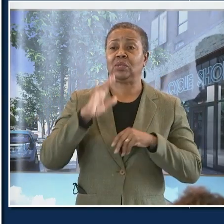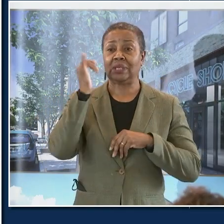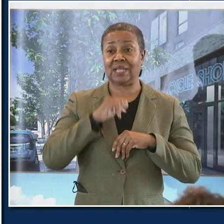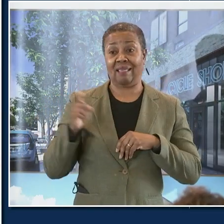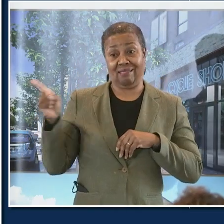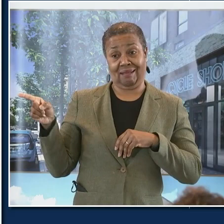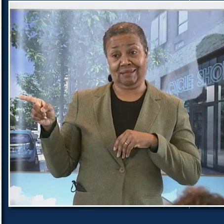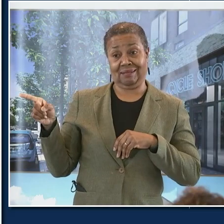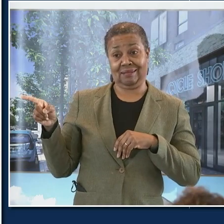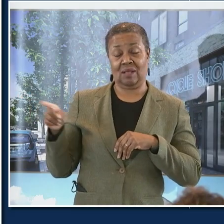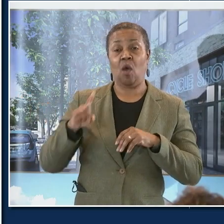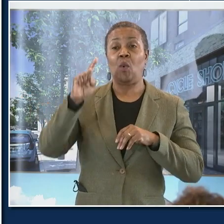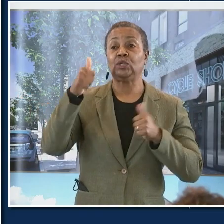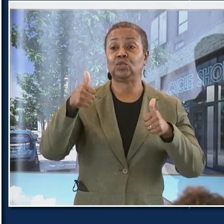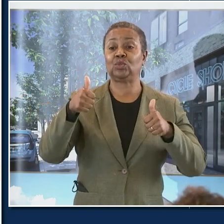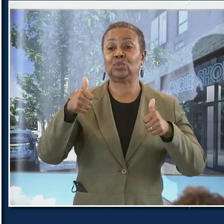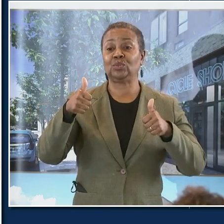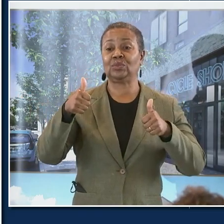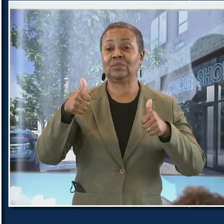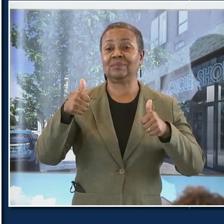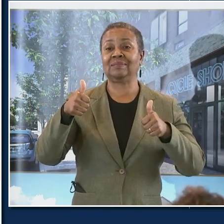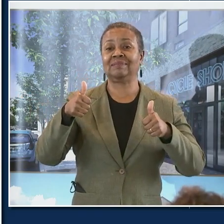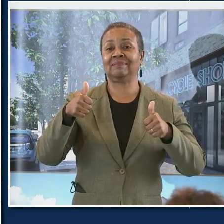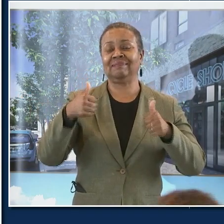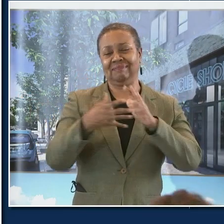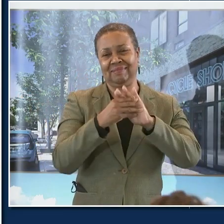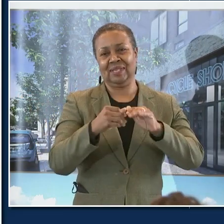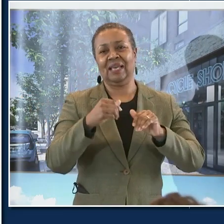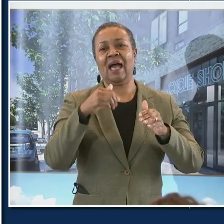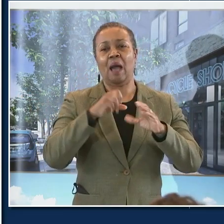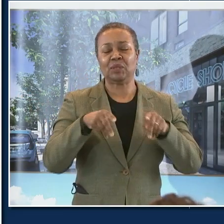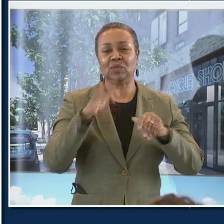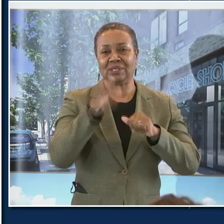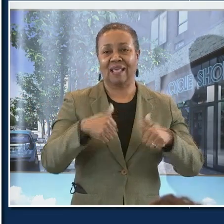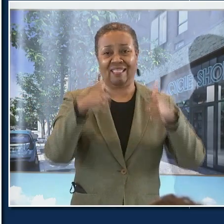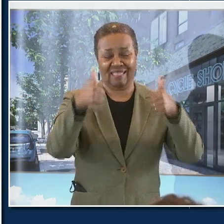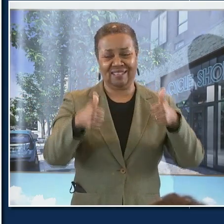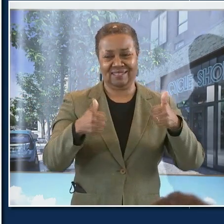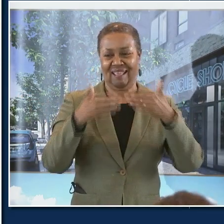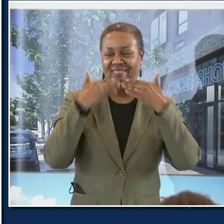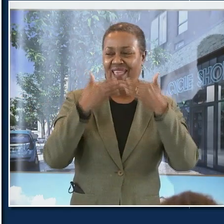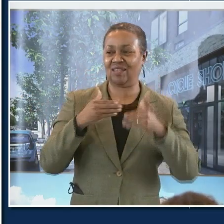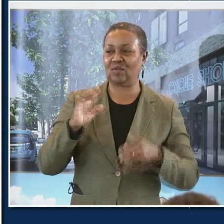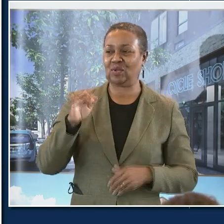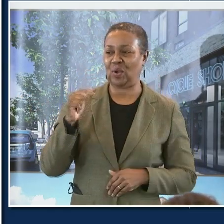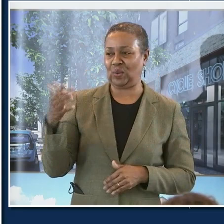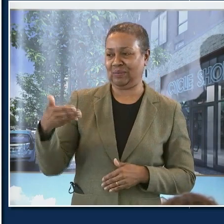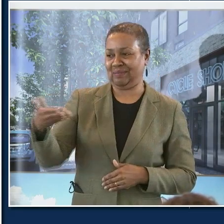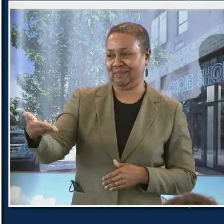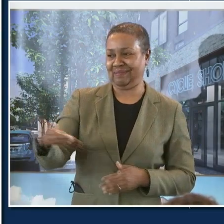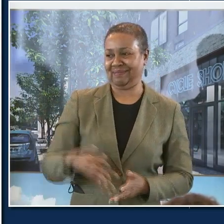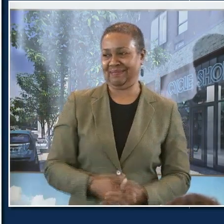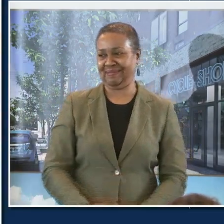like. 1, 2. This is what opportunity looks like. Thank you, Mr. Kurt.